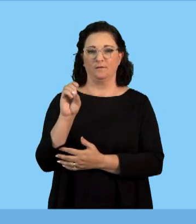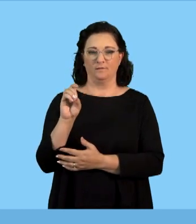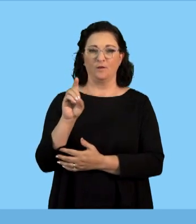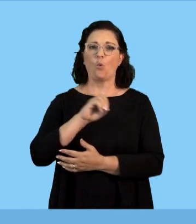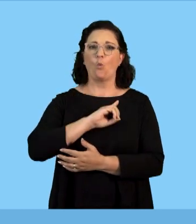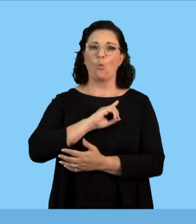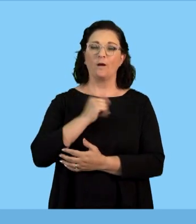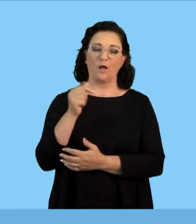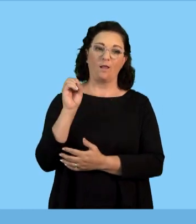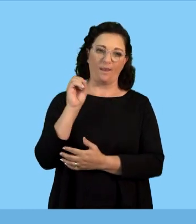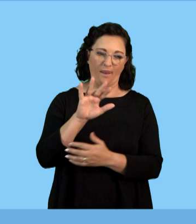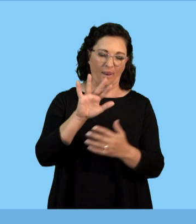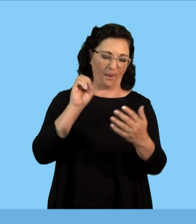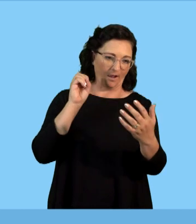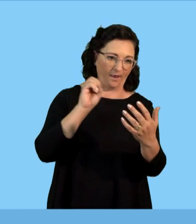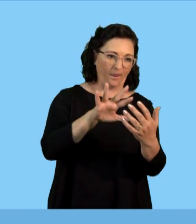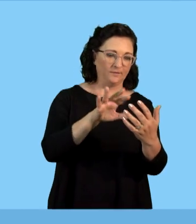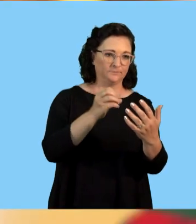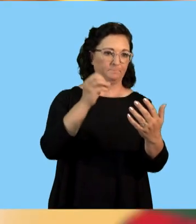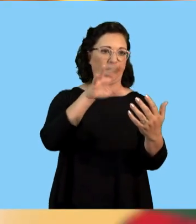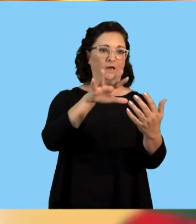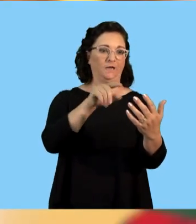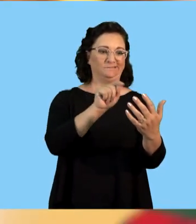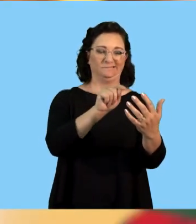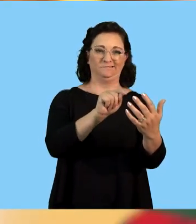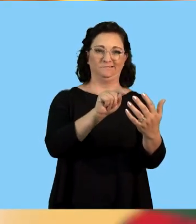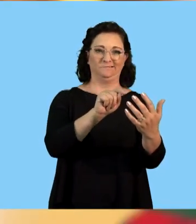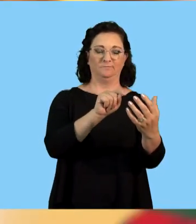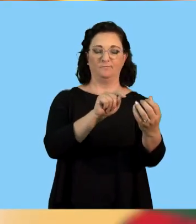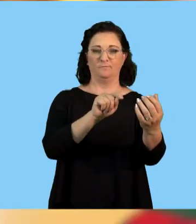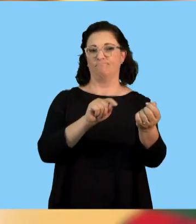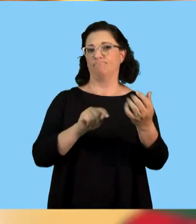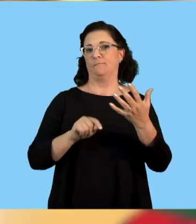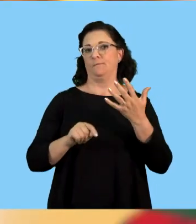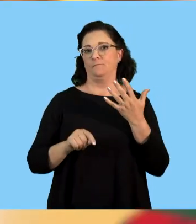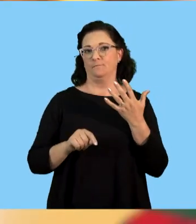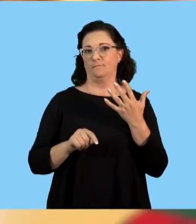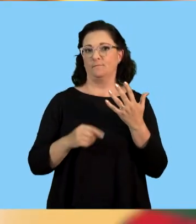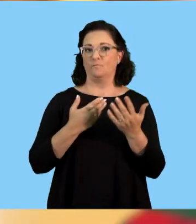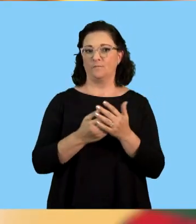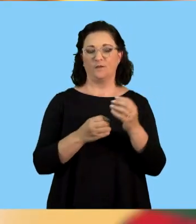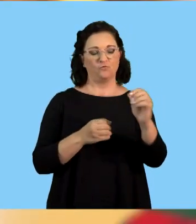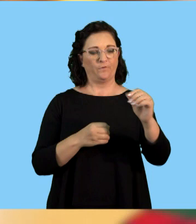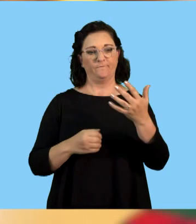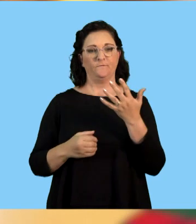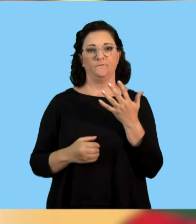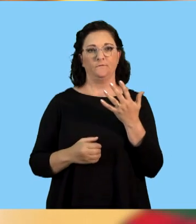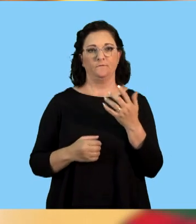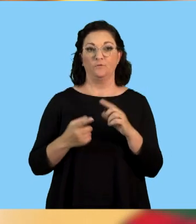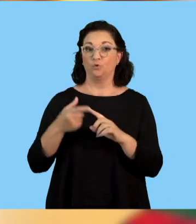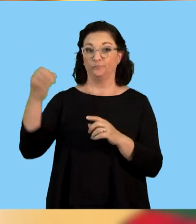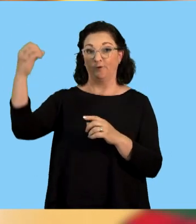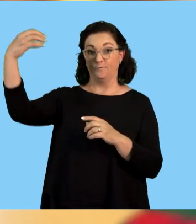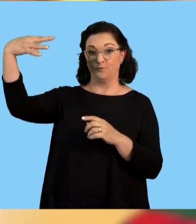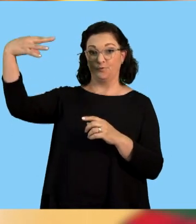object was lit up by the light. If it's lit up, it's illuminated. So therefore, any object that can reflect light, because light